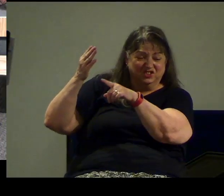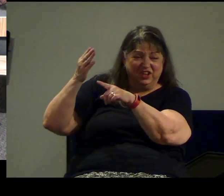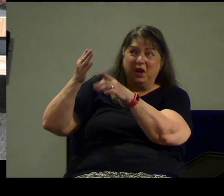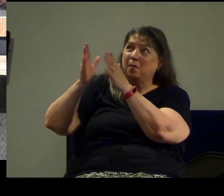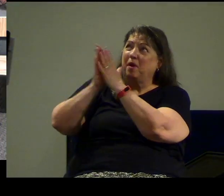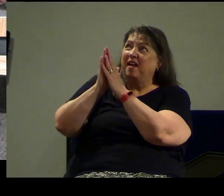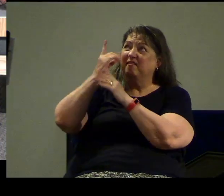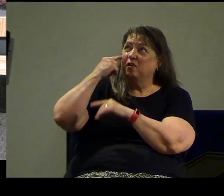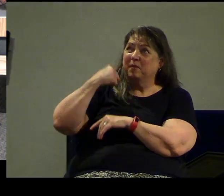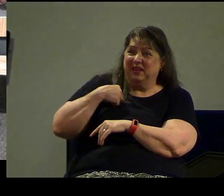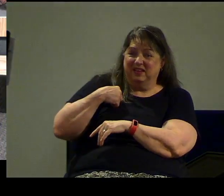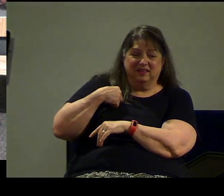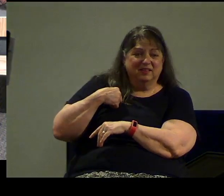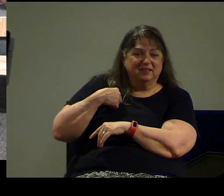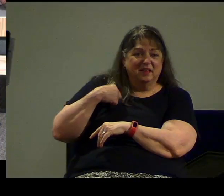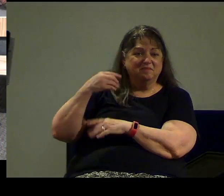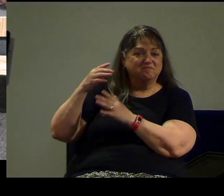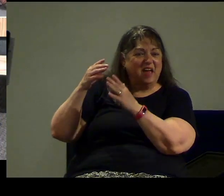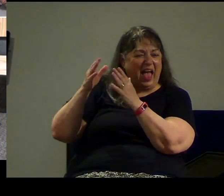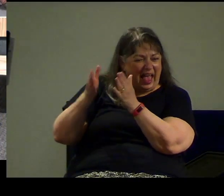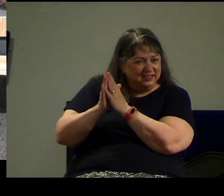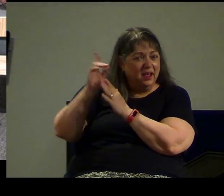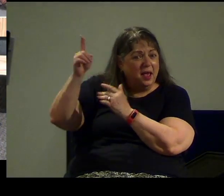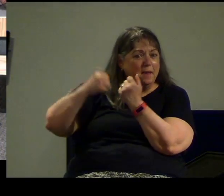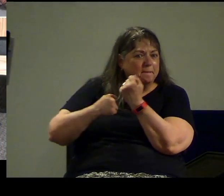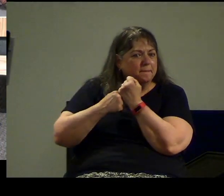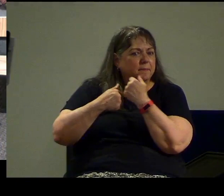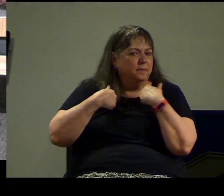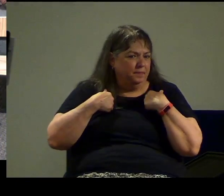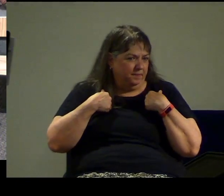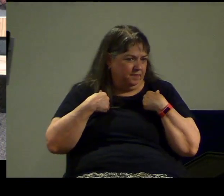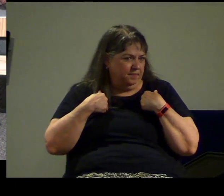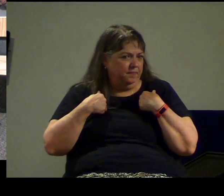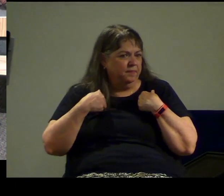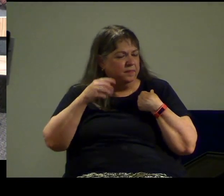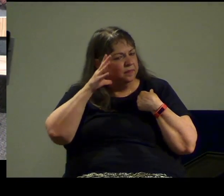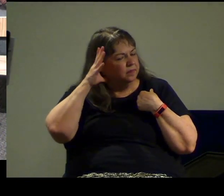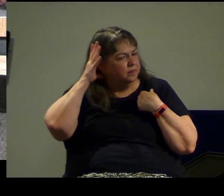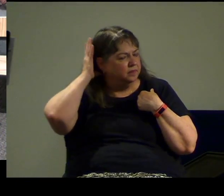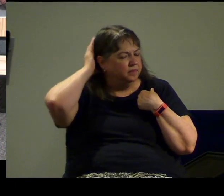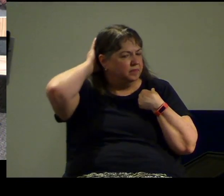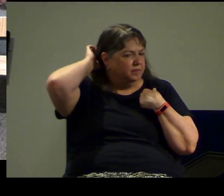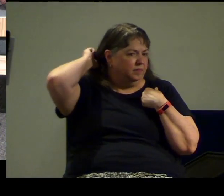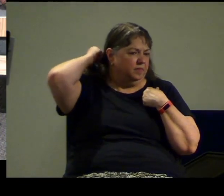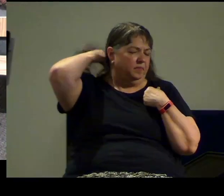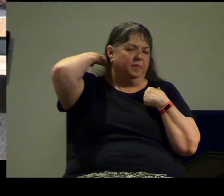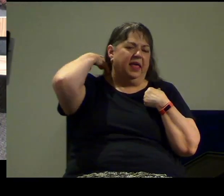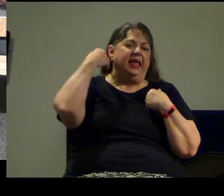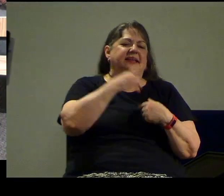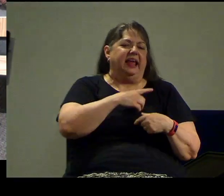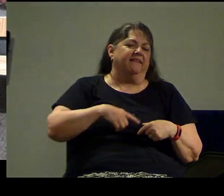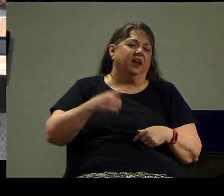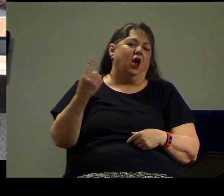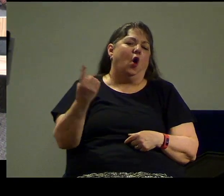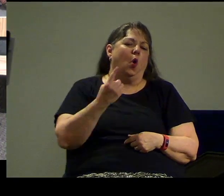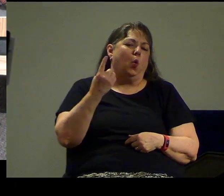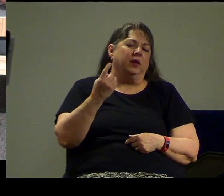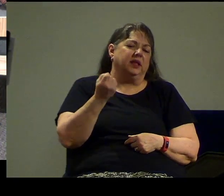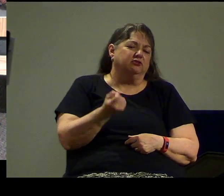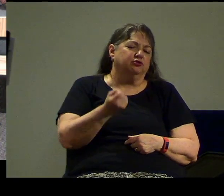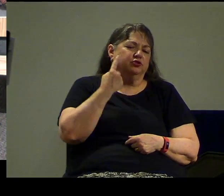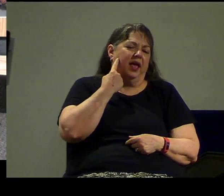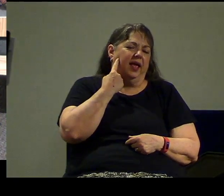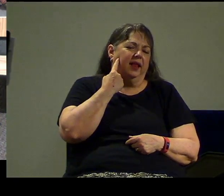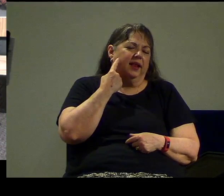can't provide for me? The Lord. And that's what David understood. No matter what, go to the Lord. Trust